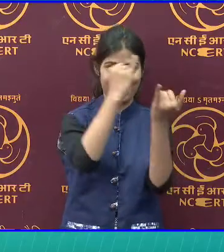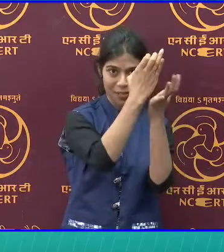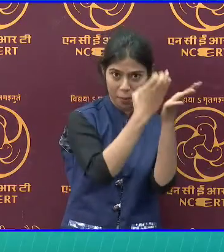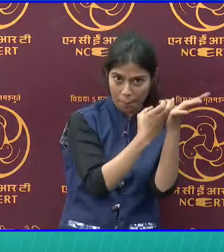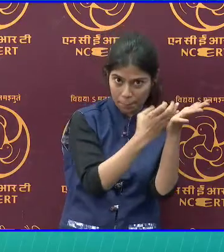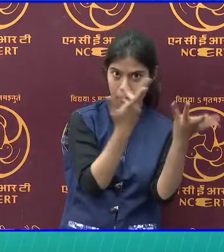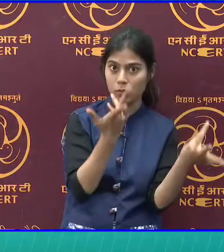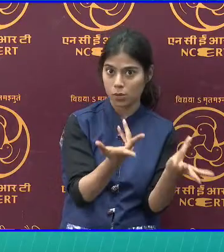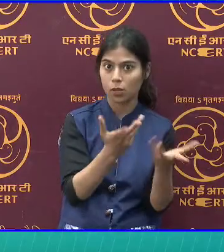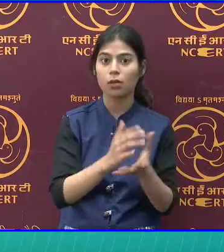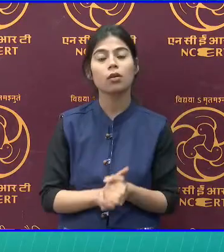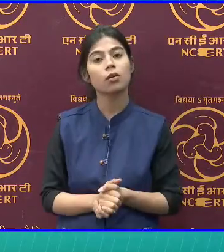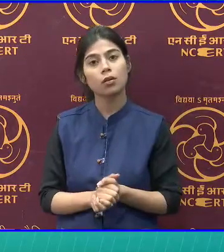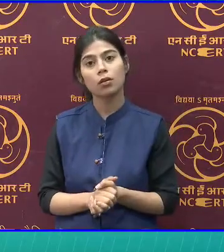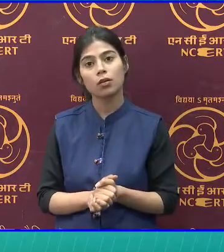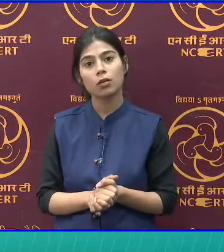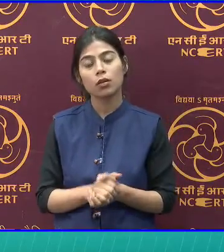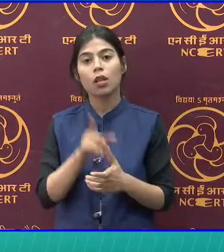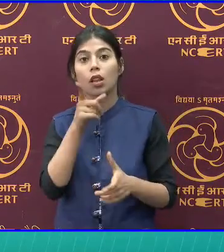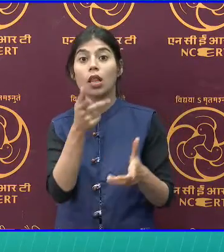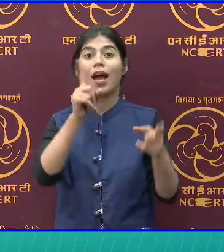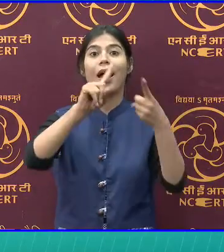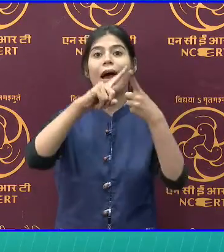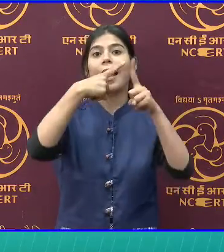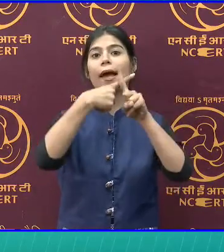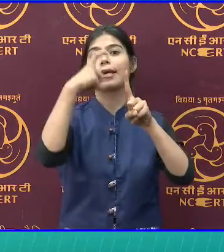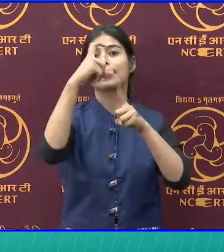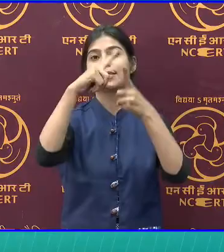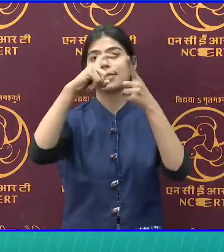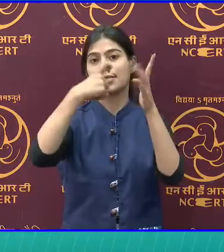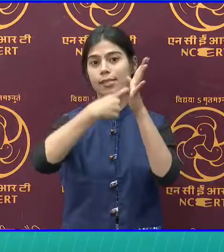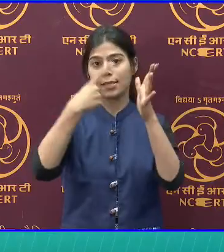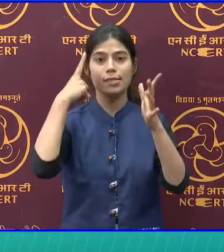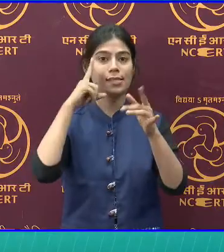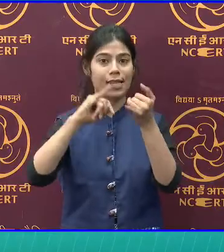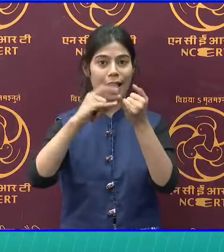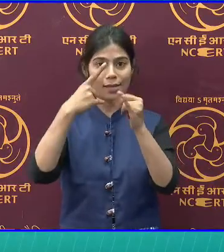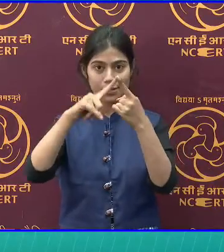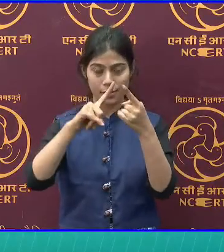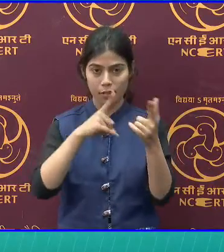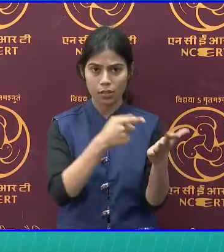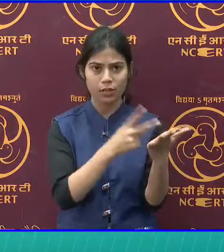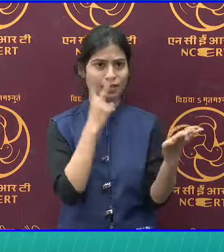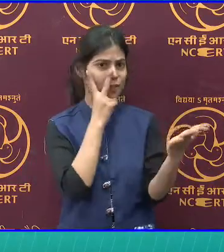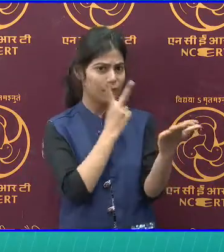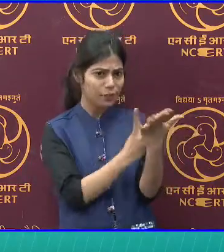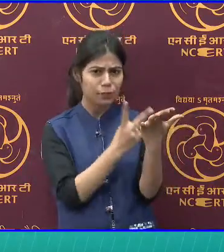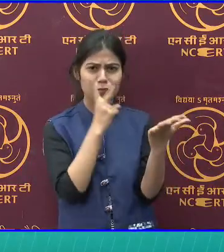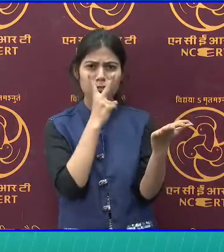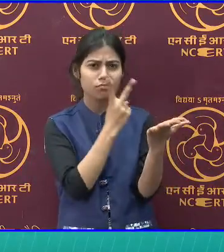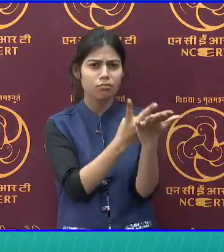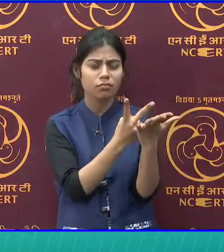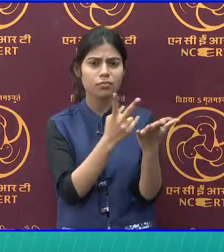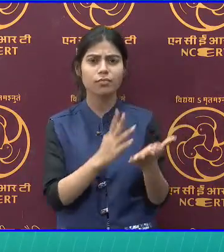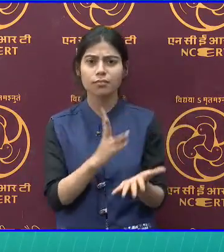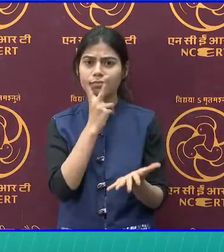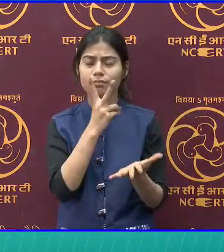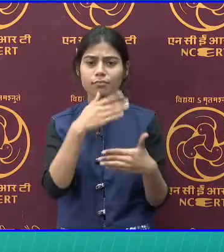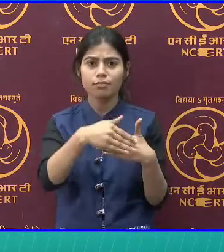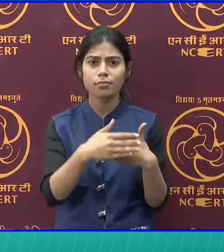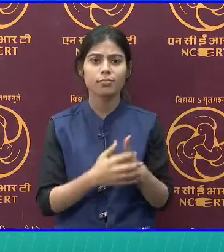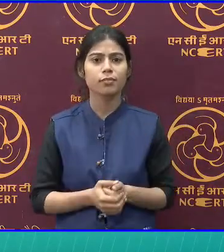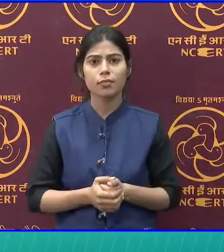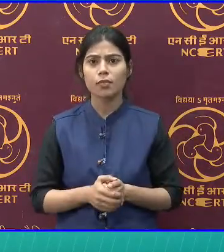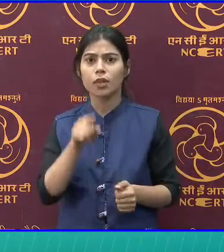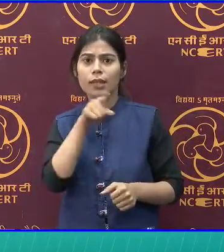One of the ways is that the exercises, activities and projects. Yeah, could we have a look at some exercises? Yes, yes, yeah. So I